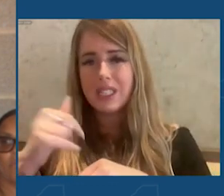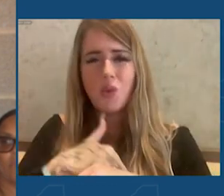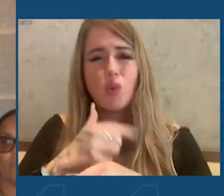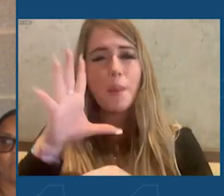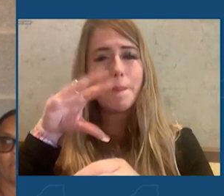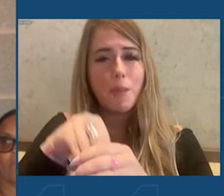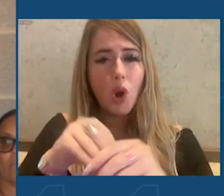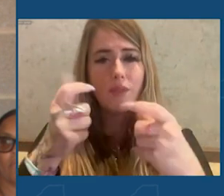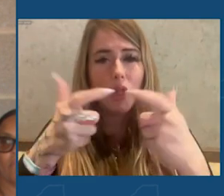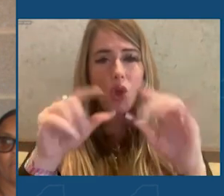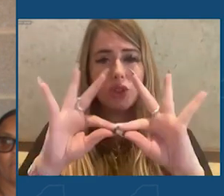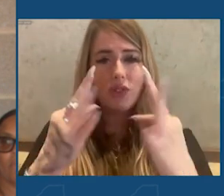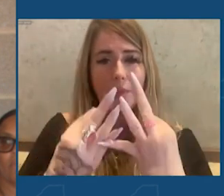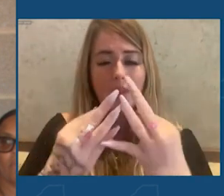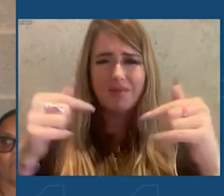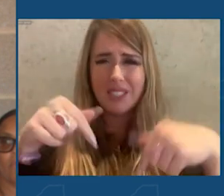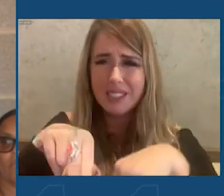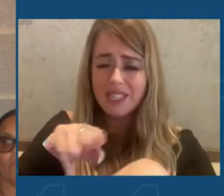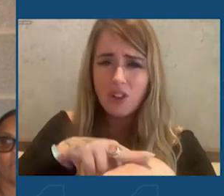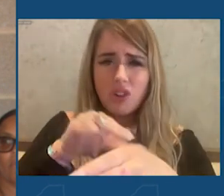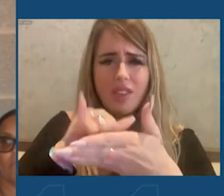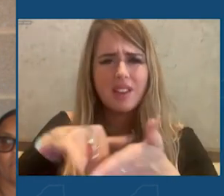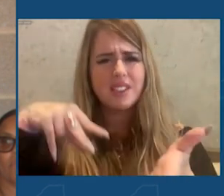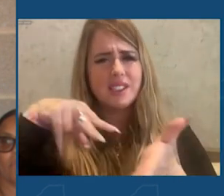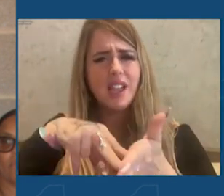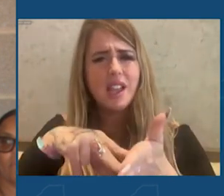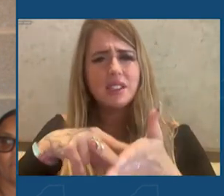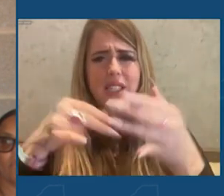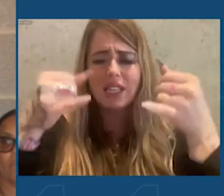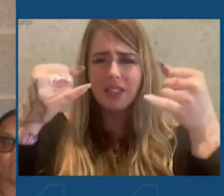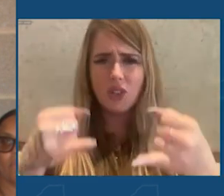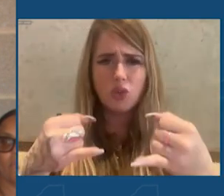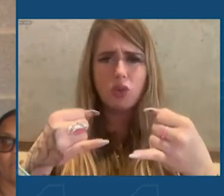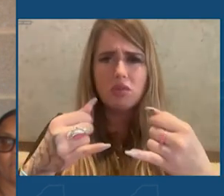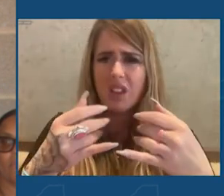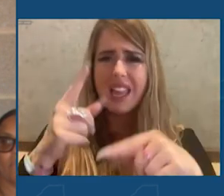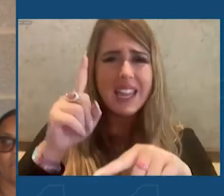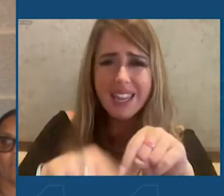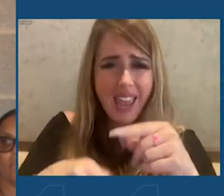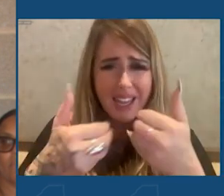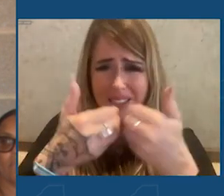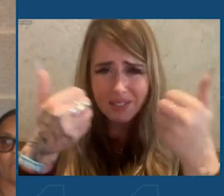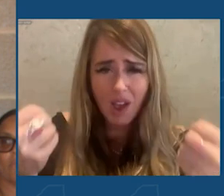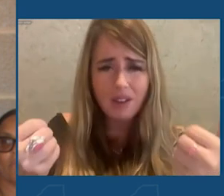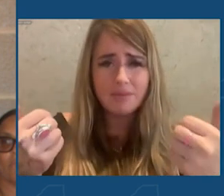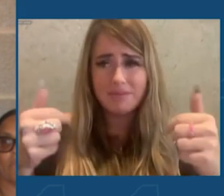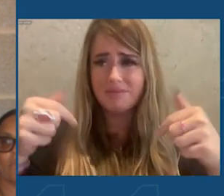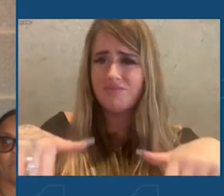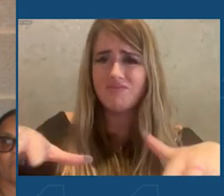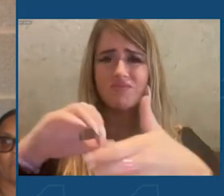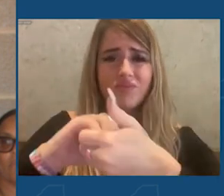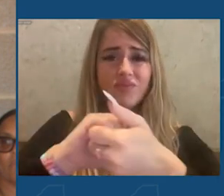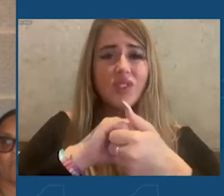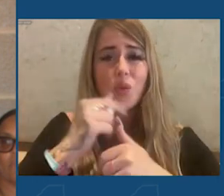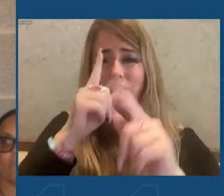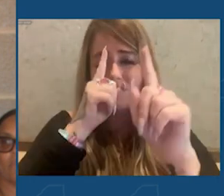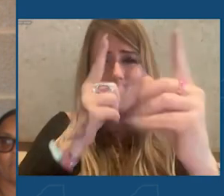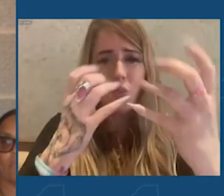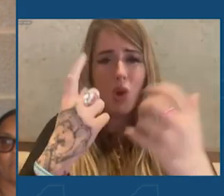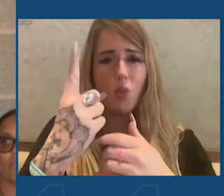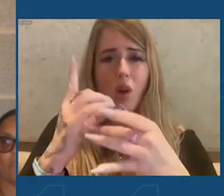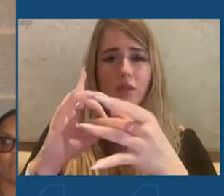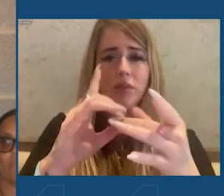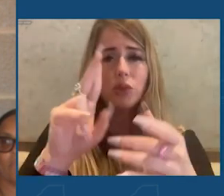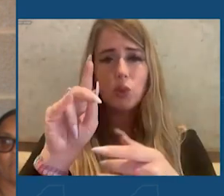family, a nation that stands indivisible, and strives for one unity,